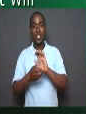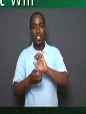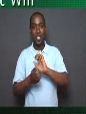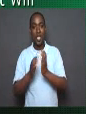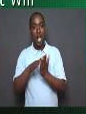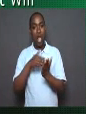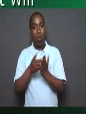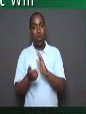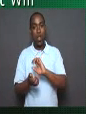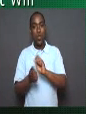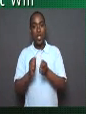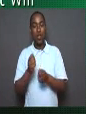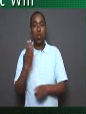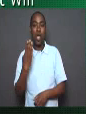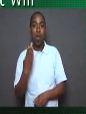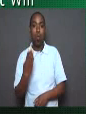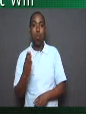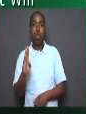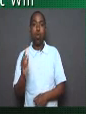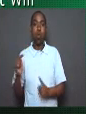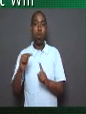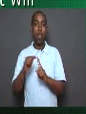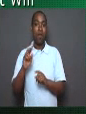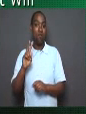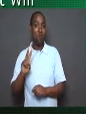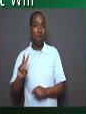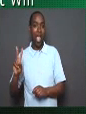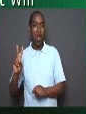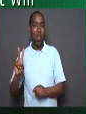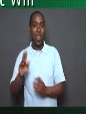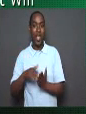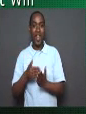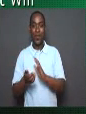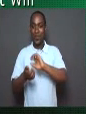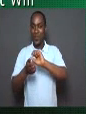will change colors from blue to violet.